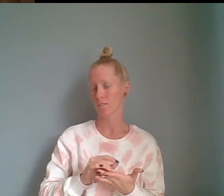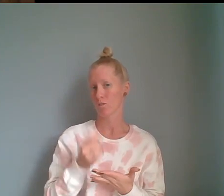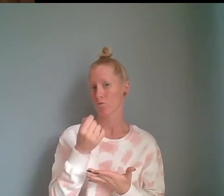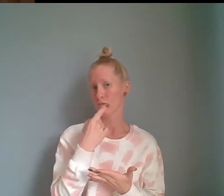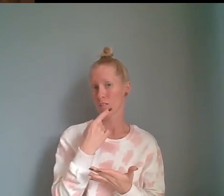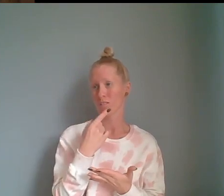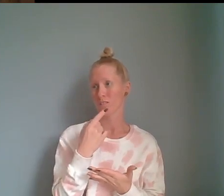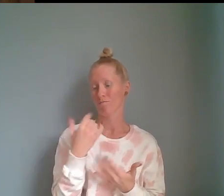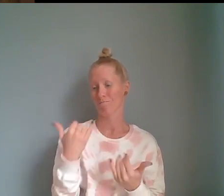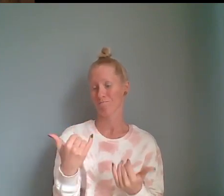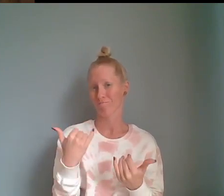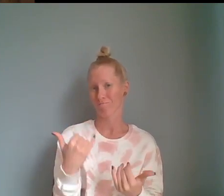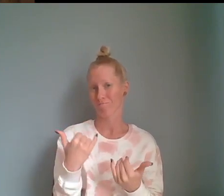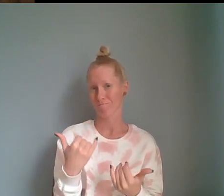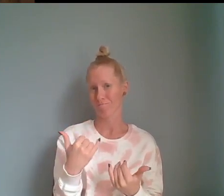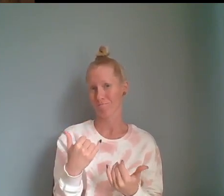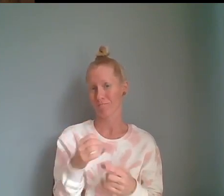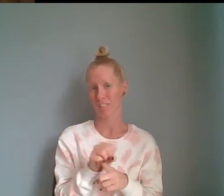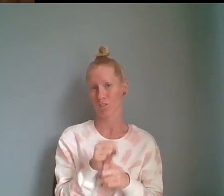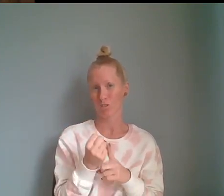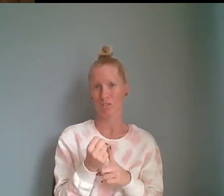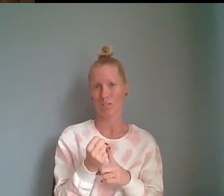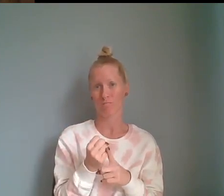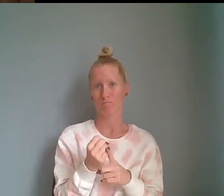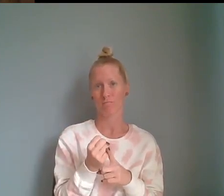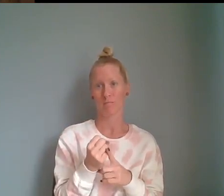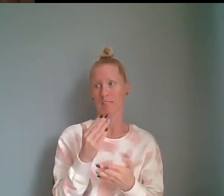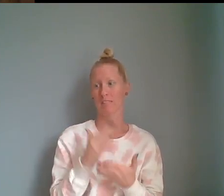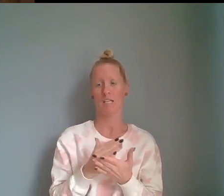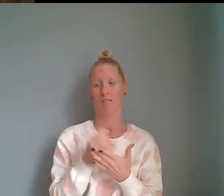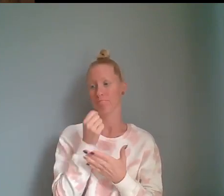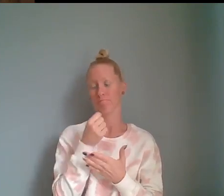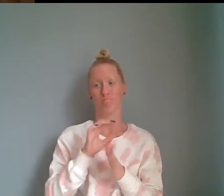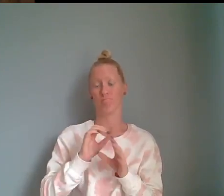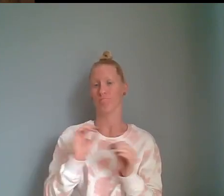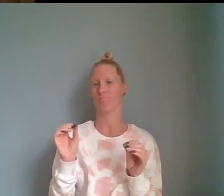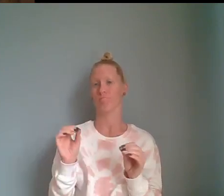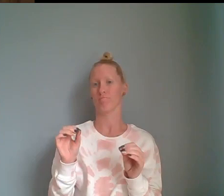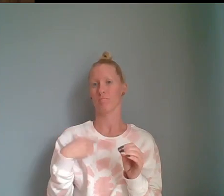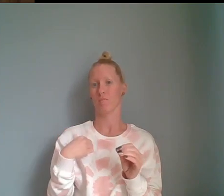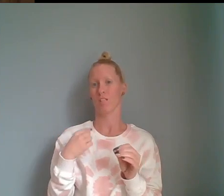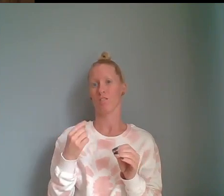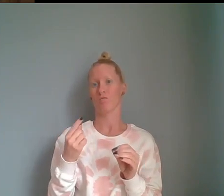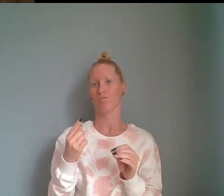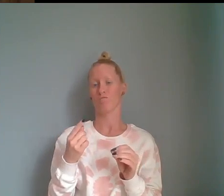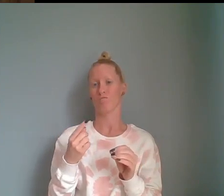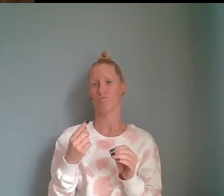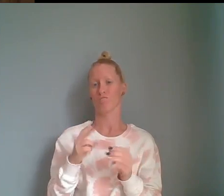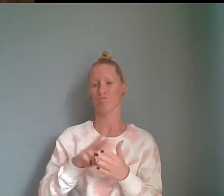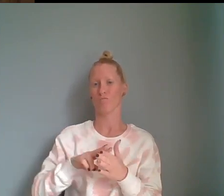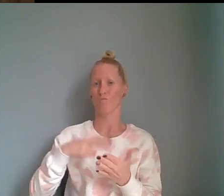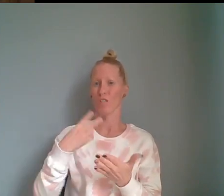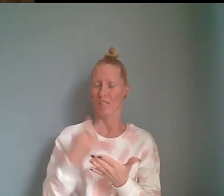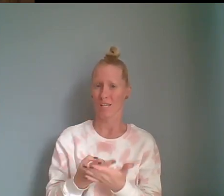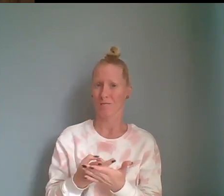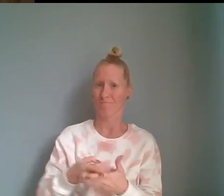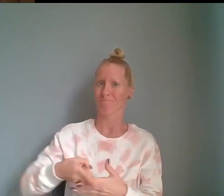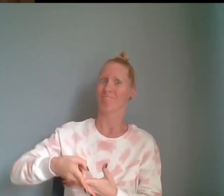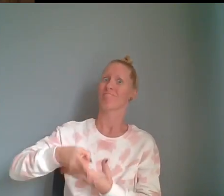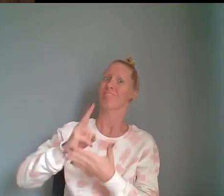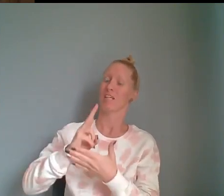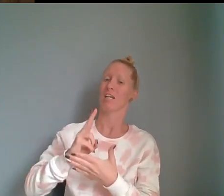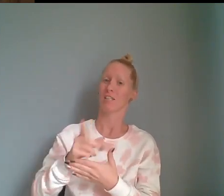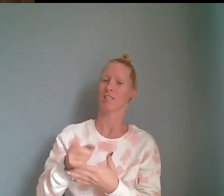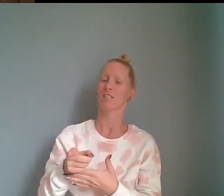go off of the drugs without having any kind of psychotherapy, your rate of relapse tends to be very high. So in this group